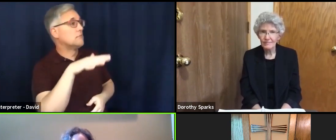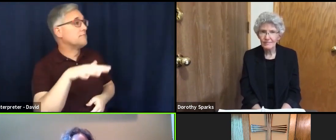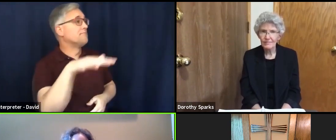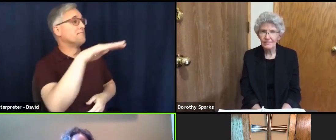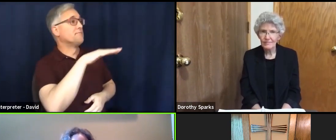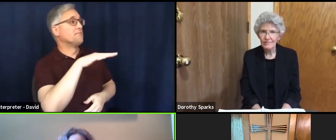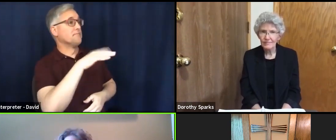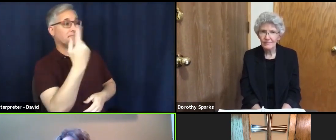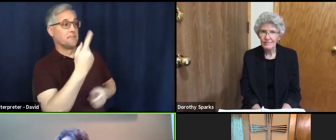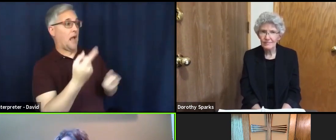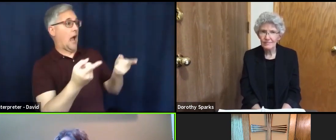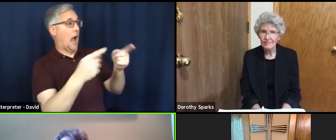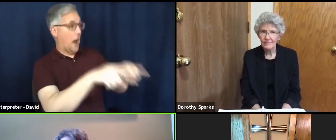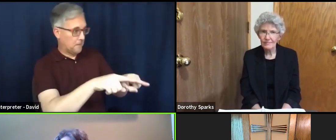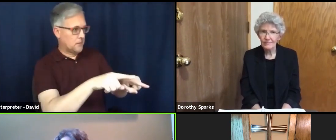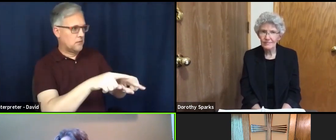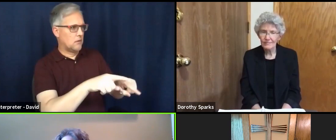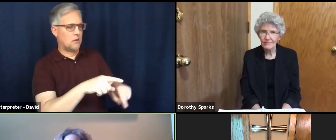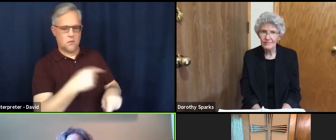we believe.